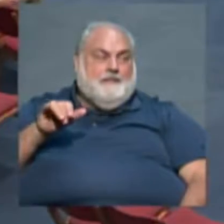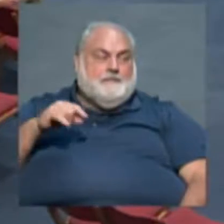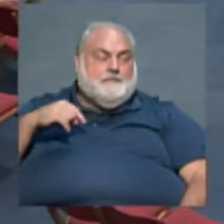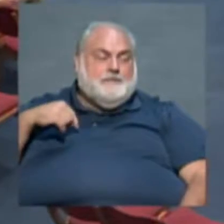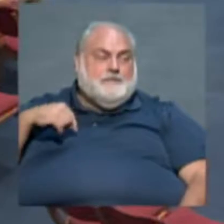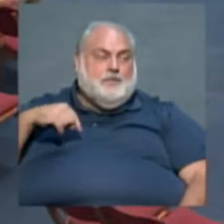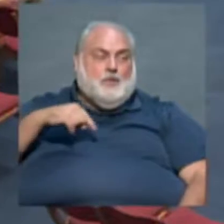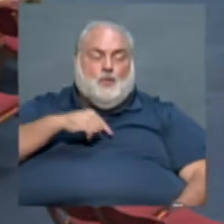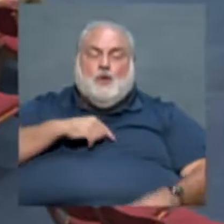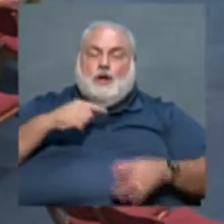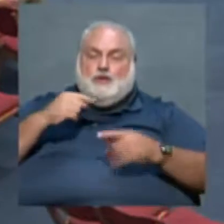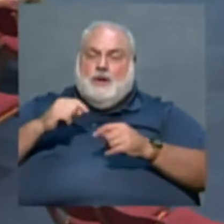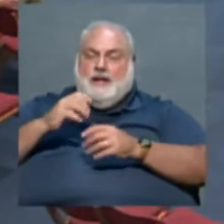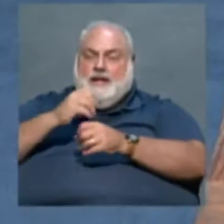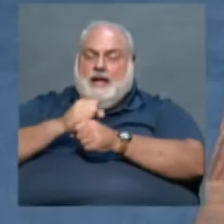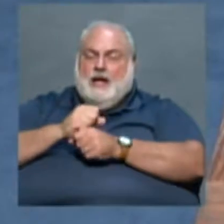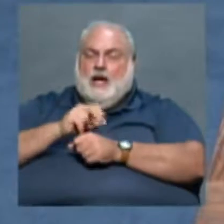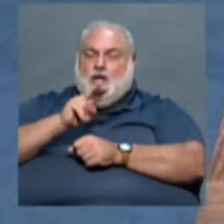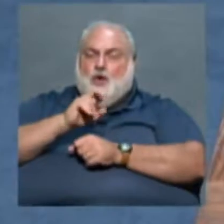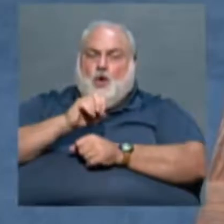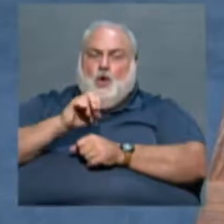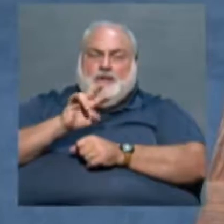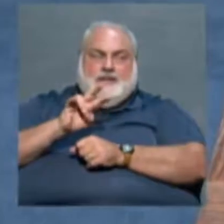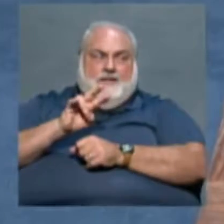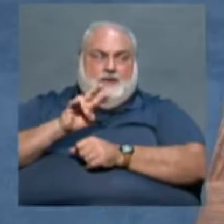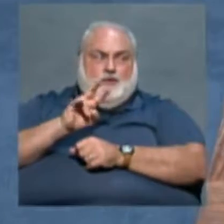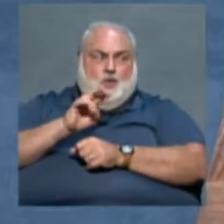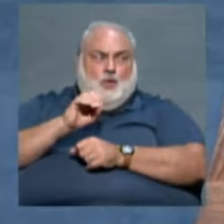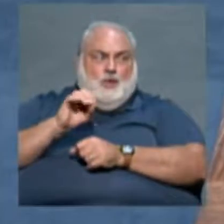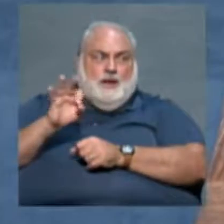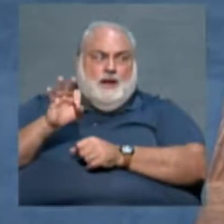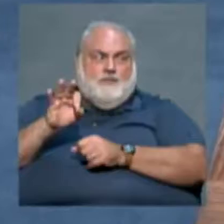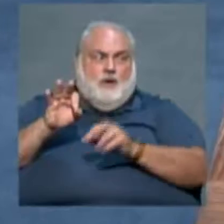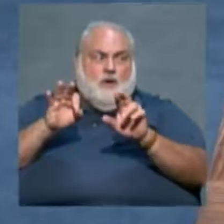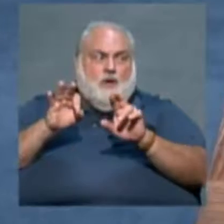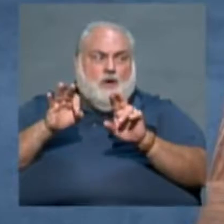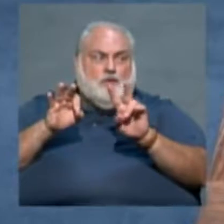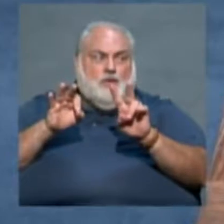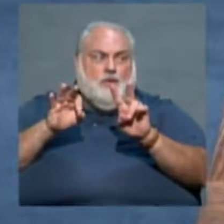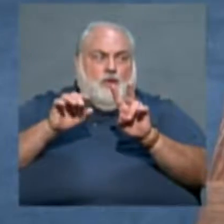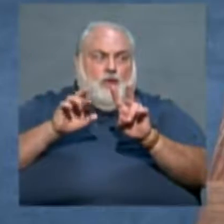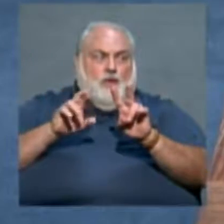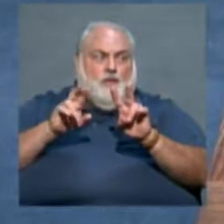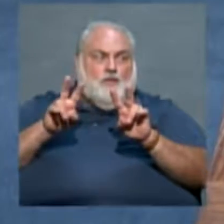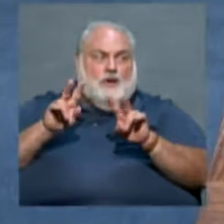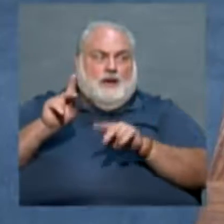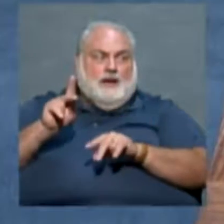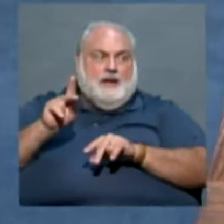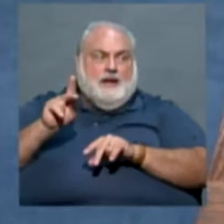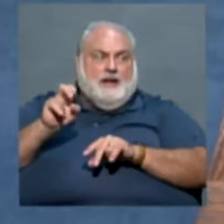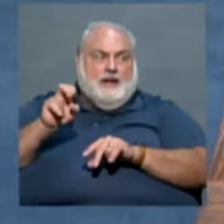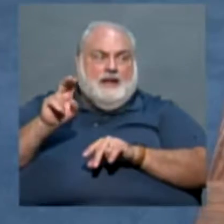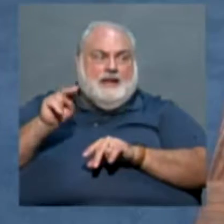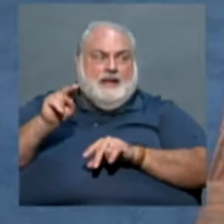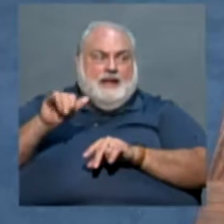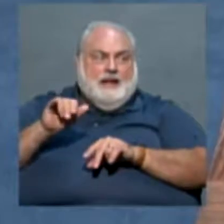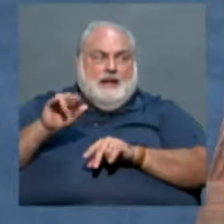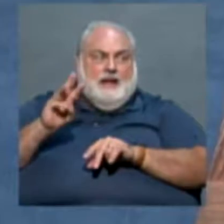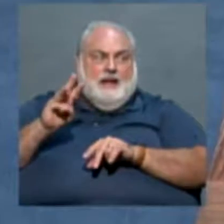We're trying to get 2007, 2009 Wilson Road from R2 to R4. Will you state your name, please? Kenny Whitfield, I'm sorry.